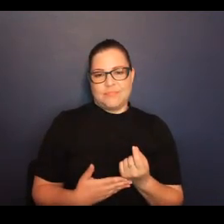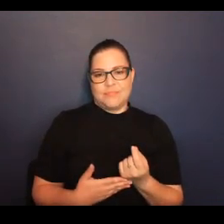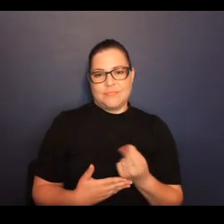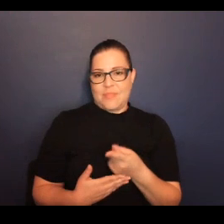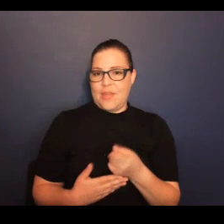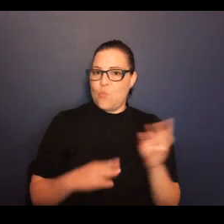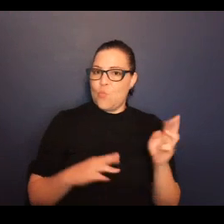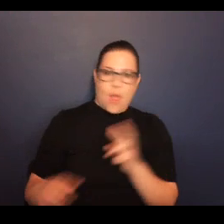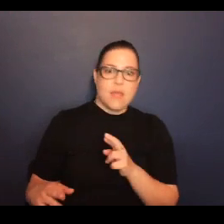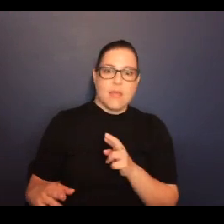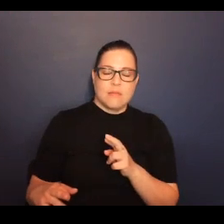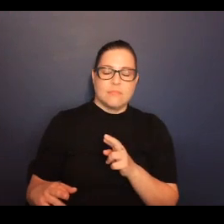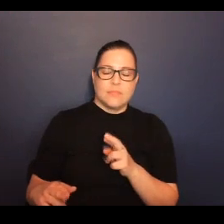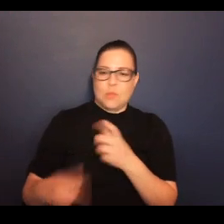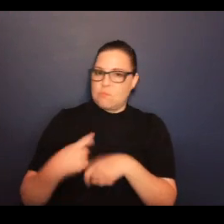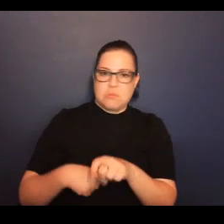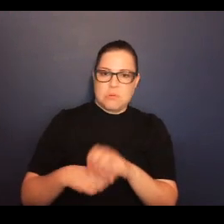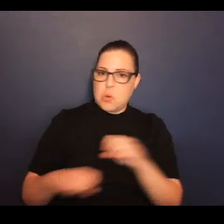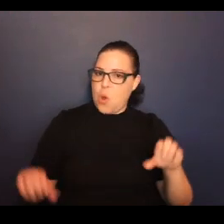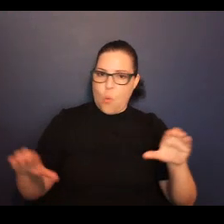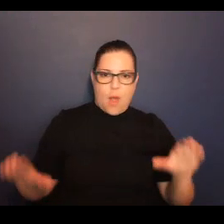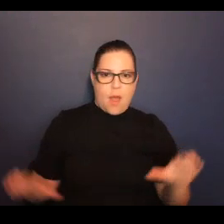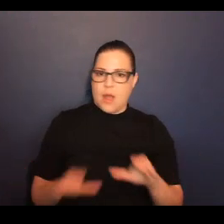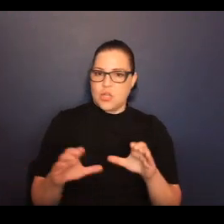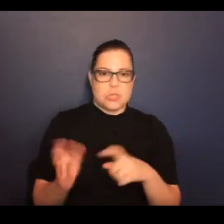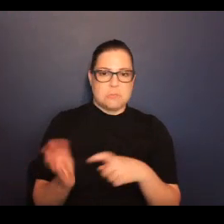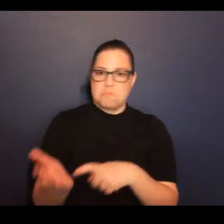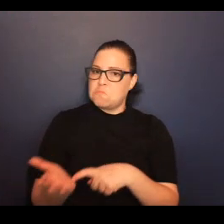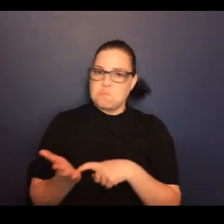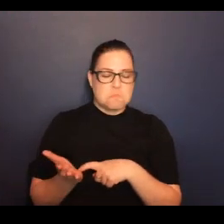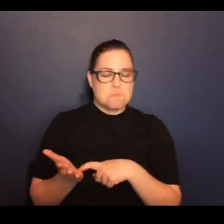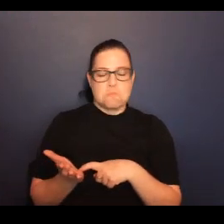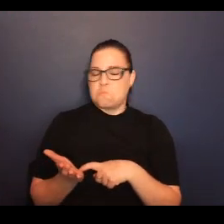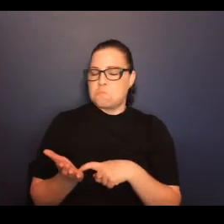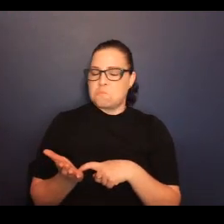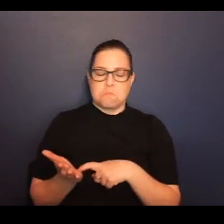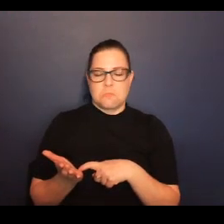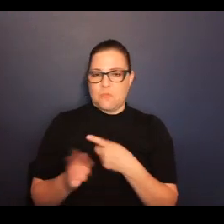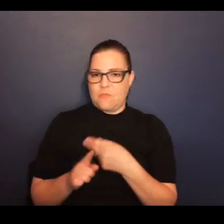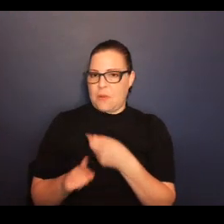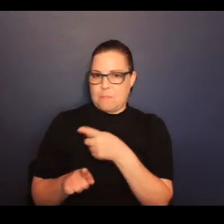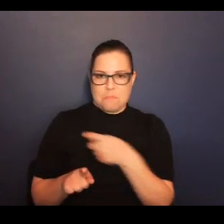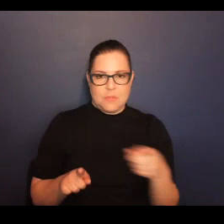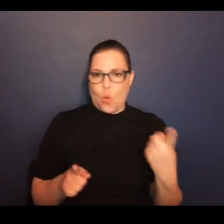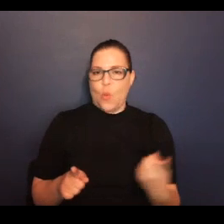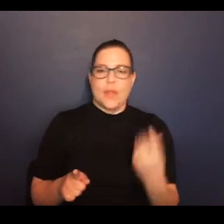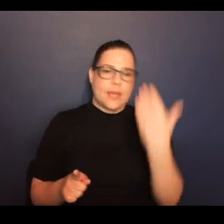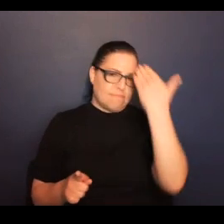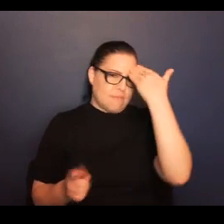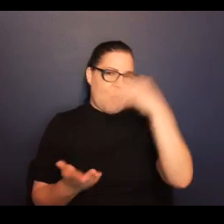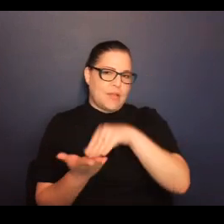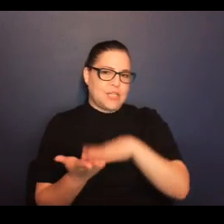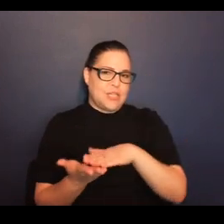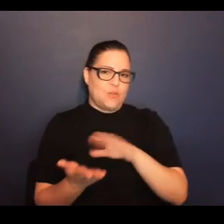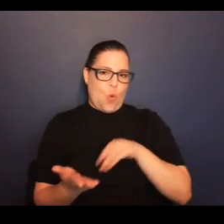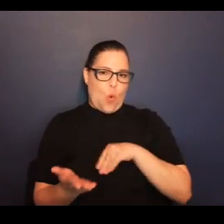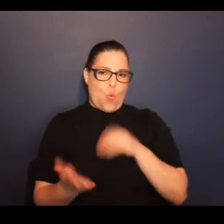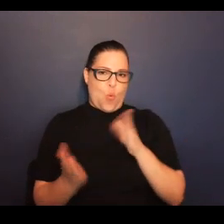go. So there's no action to be that's needed by the board. It's just an acknowledgement of the ownership transfer.